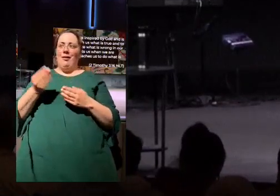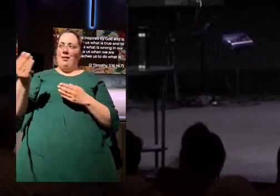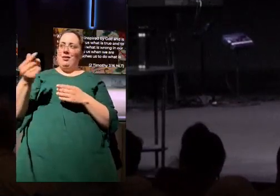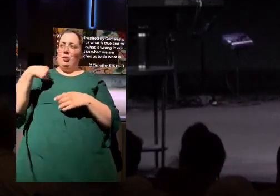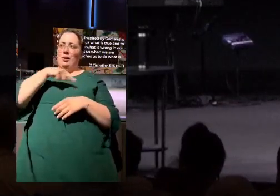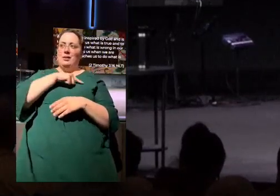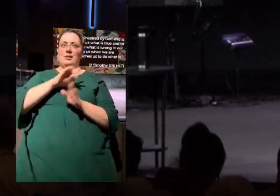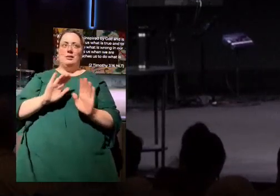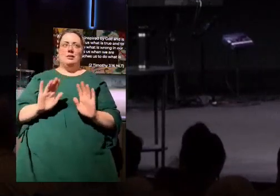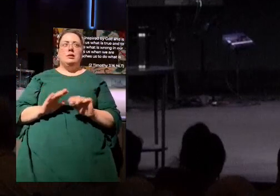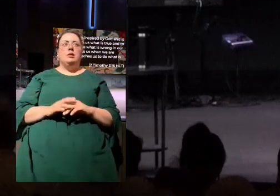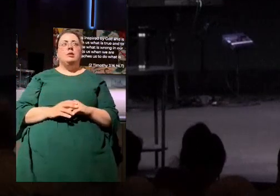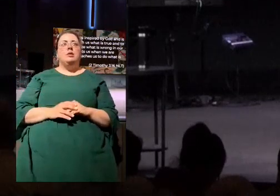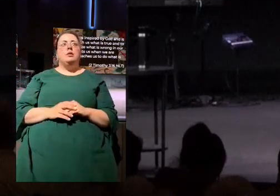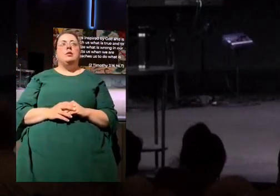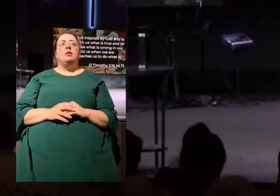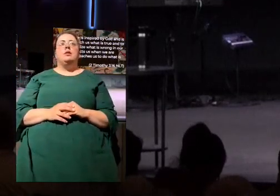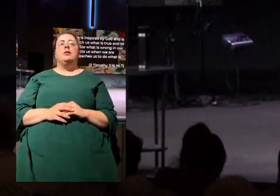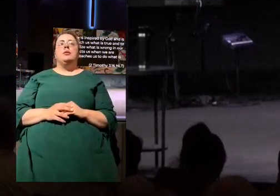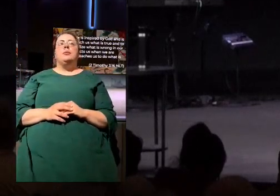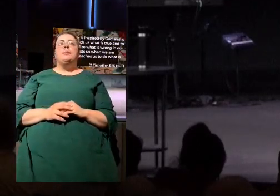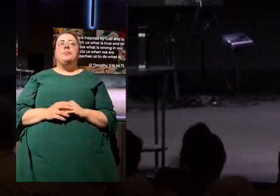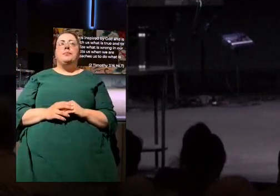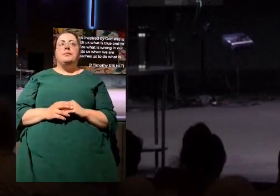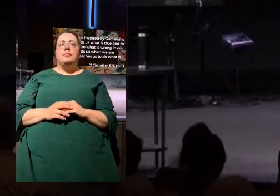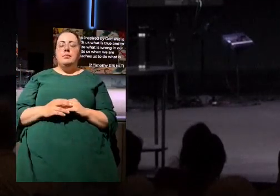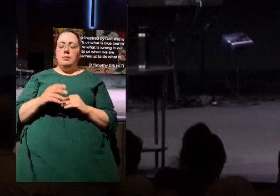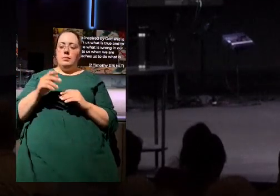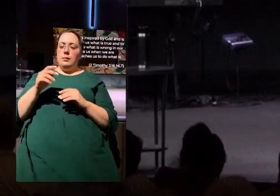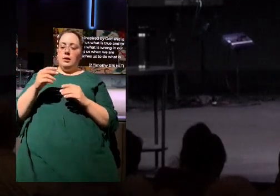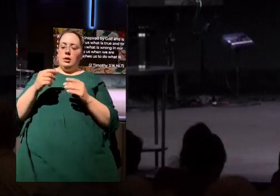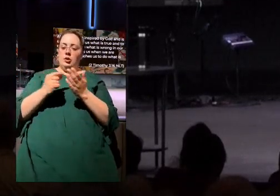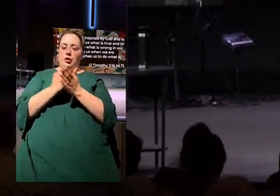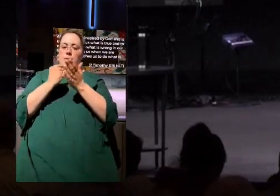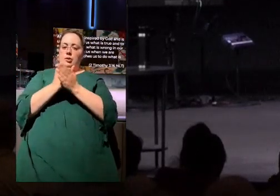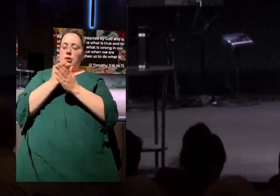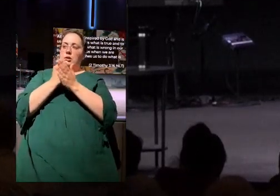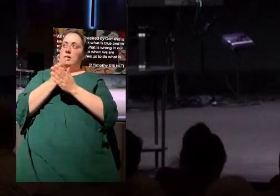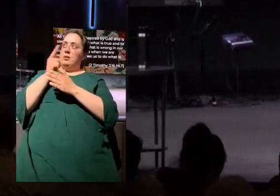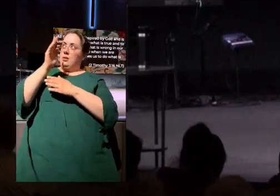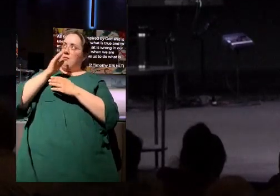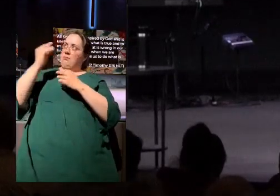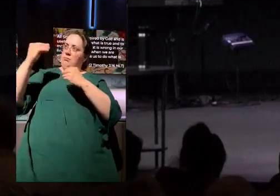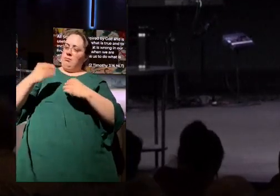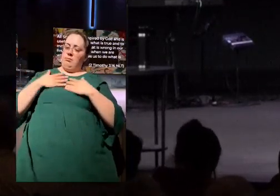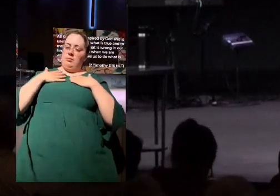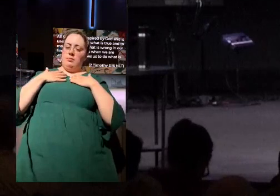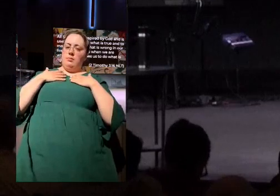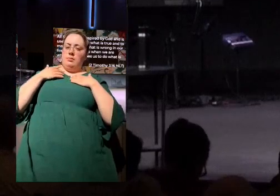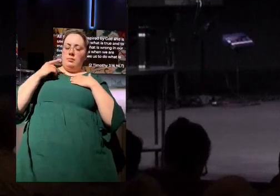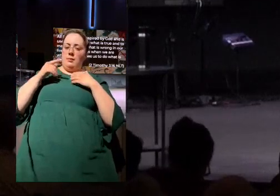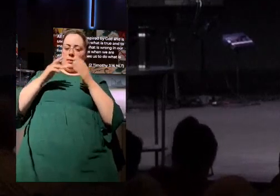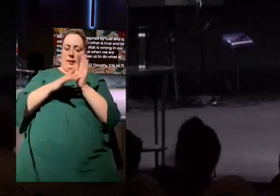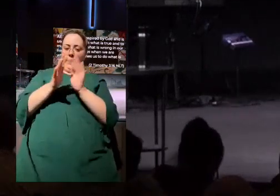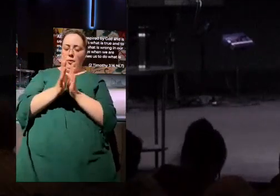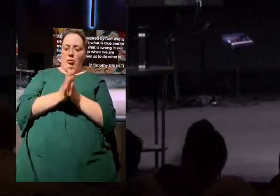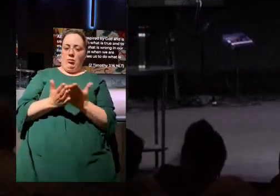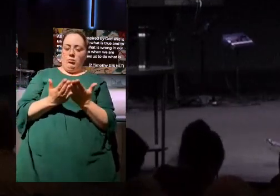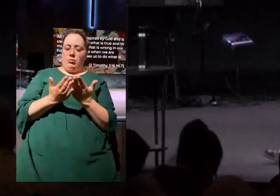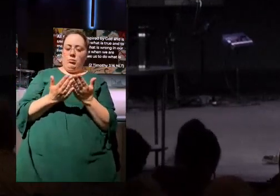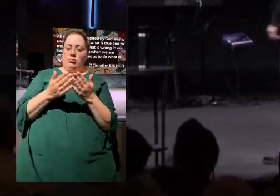make us realize what is wrong in our lives. It corrects us when we're wrong, and it teaches us to do what is right. The Bible is. That's a present